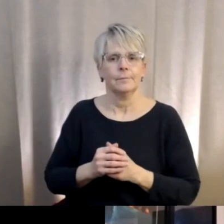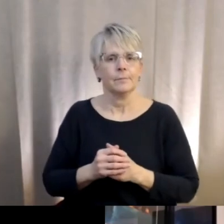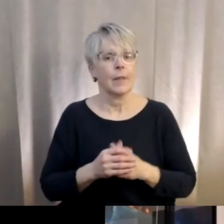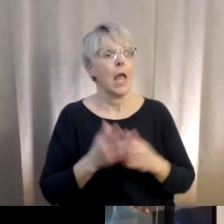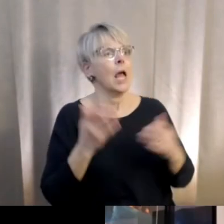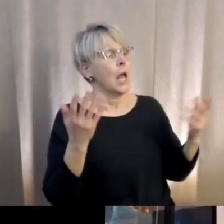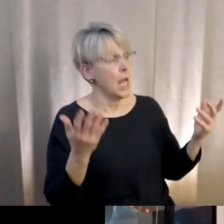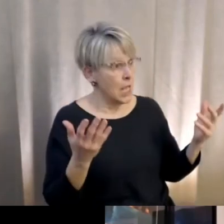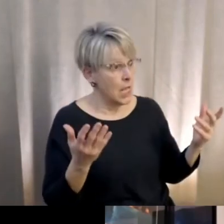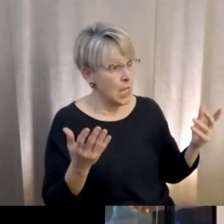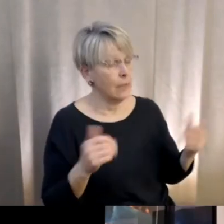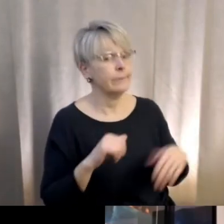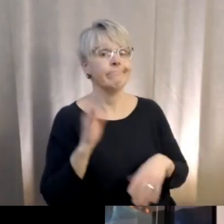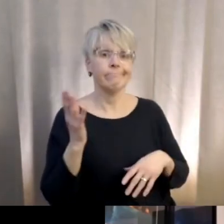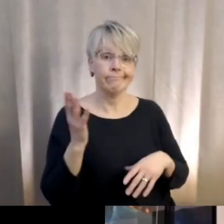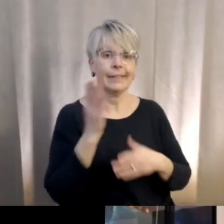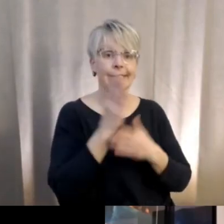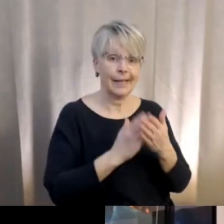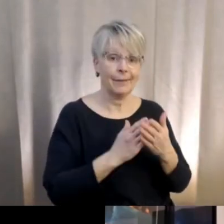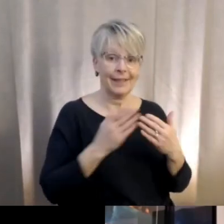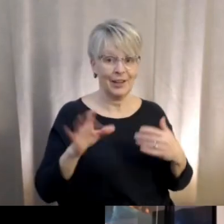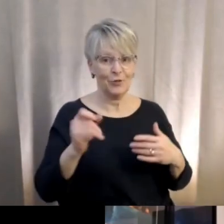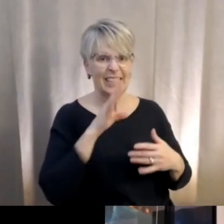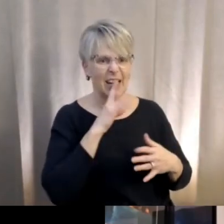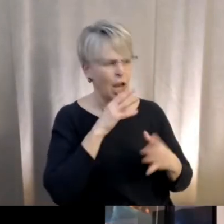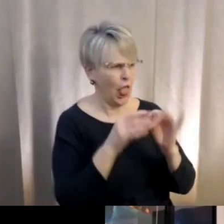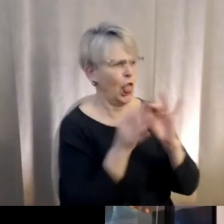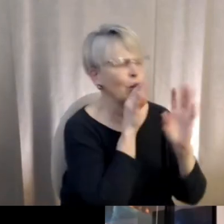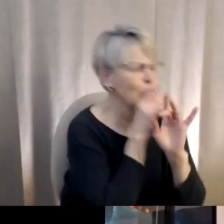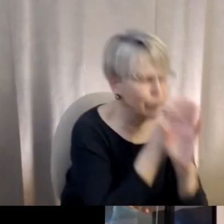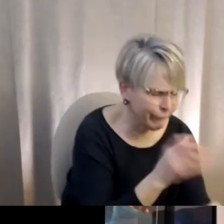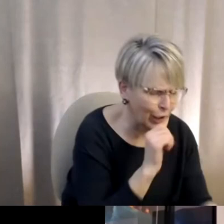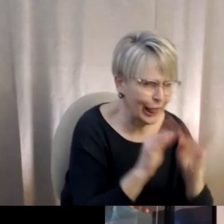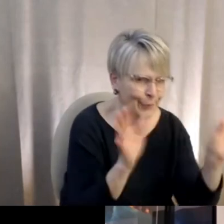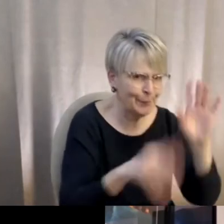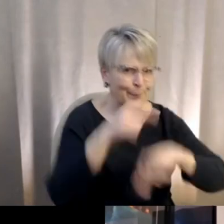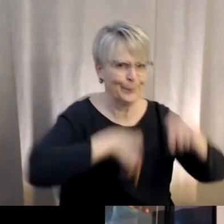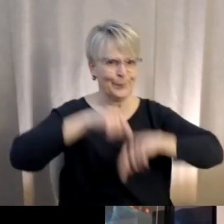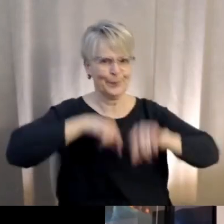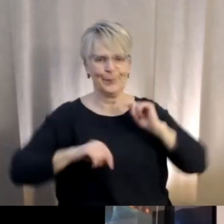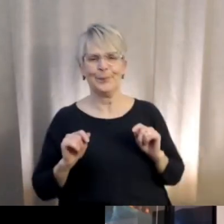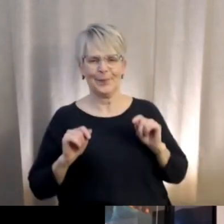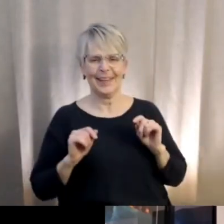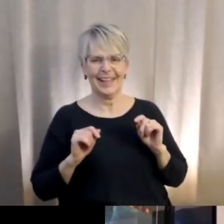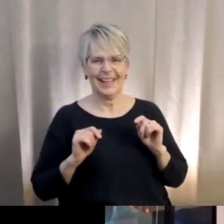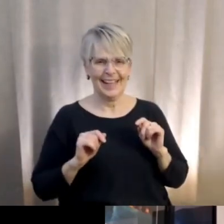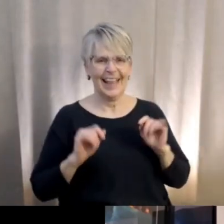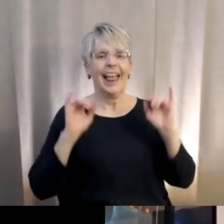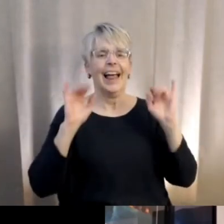Some things to think through are just like, say that three times fast. Yeah, right. Some things, I'll keep saying it that way,